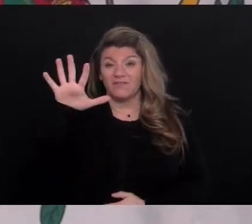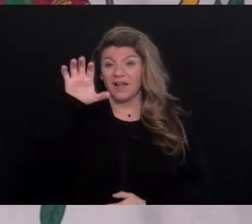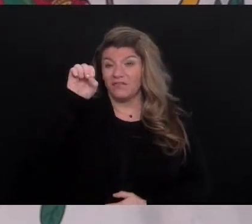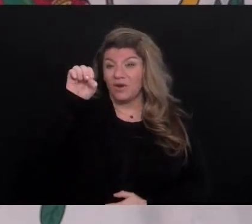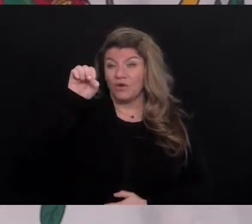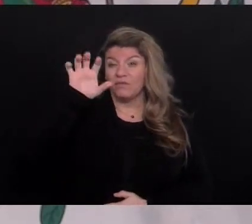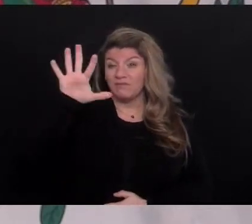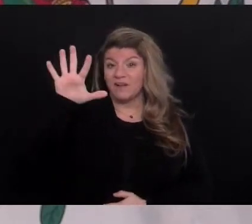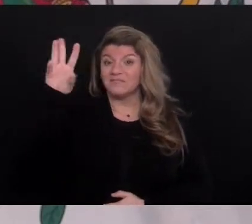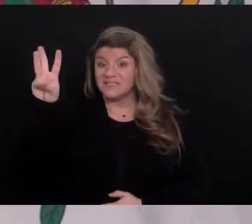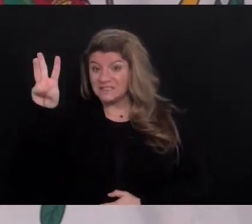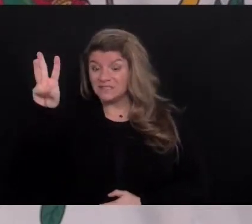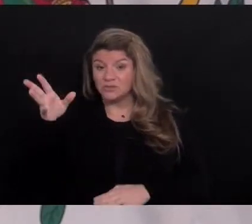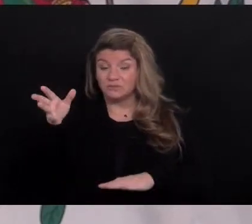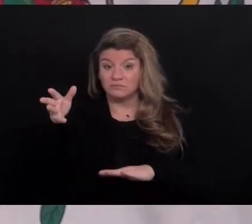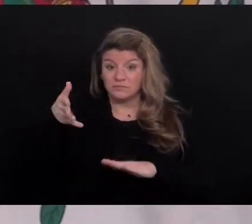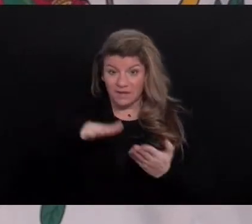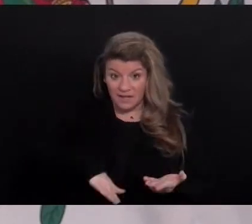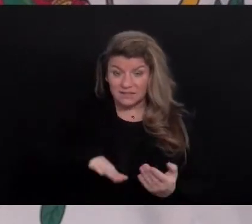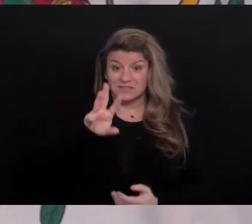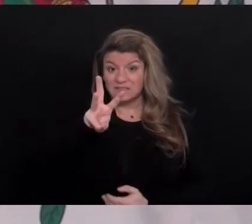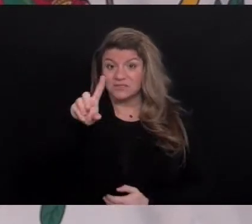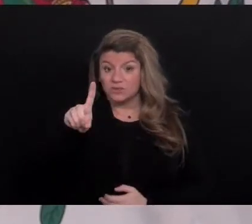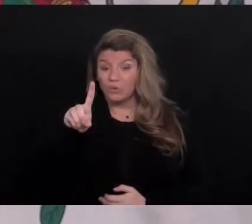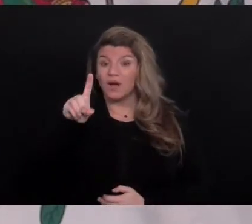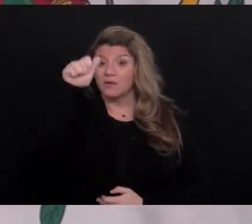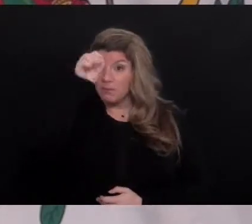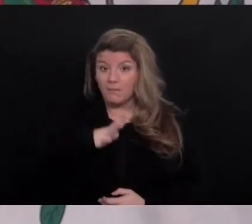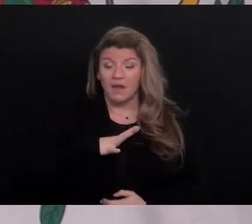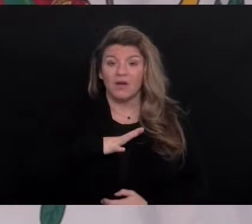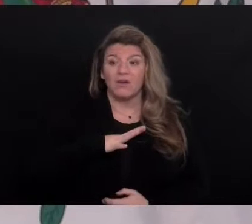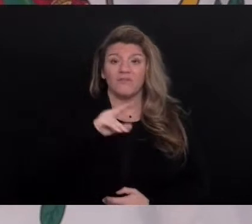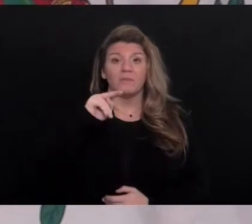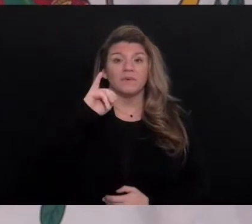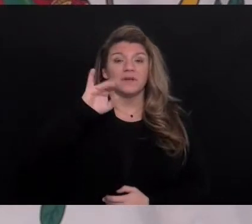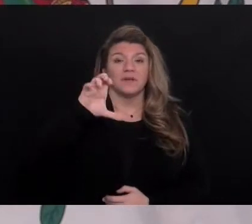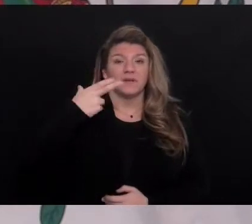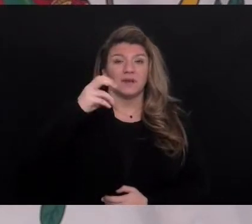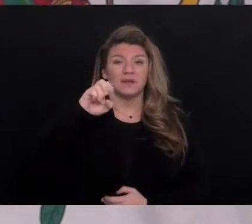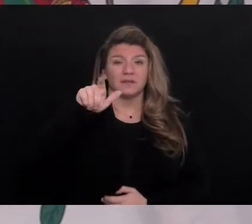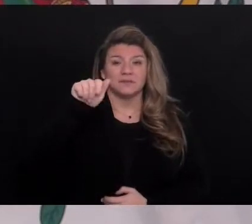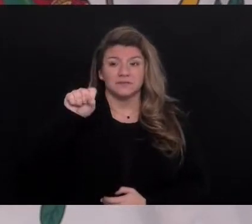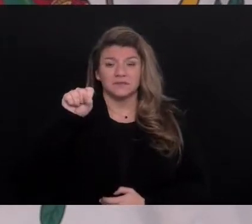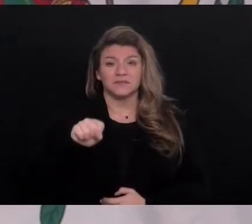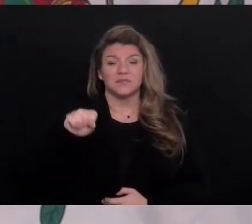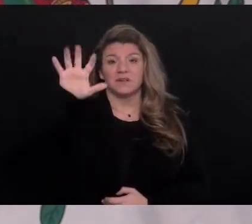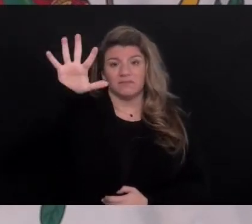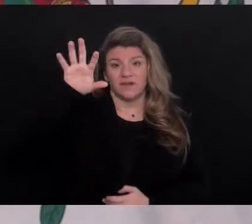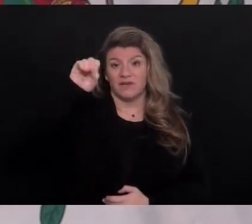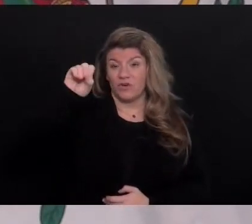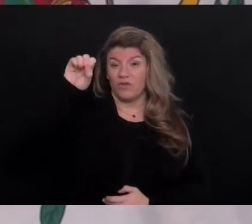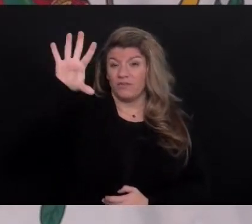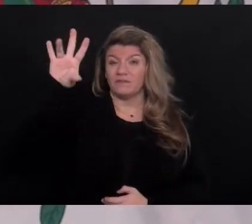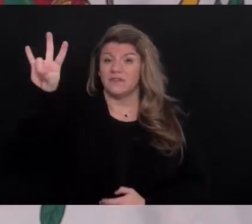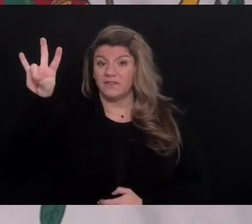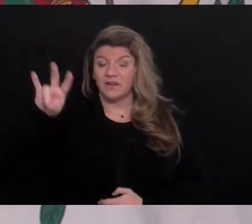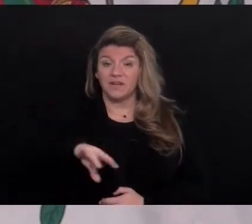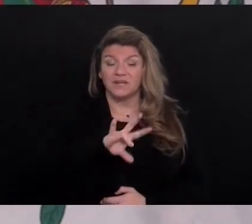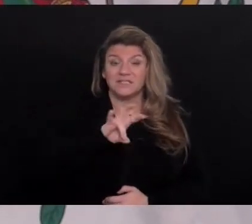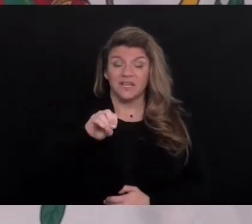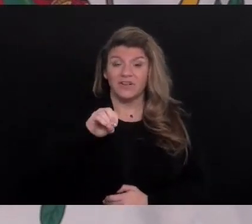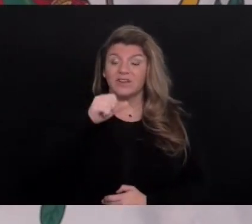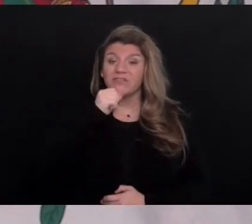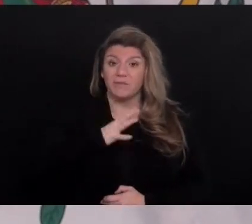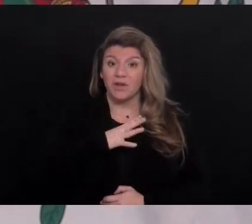5,056th West Virginian we've lost is a 61-year-old male from Nicholas County. The 5,057th is a